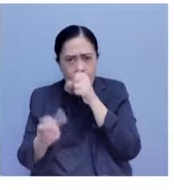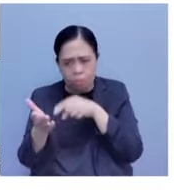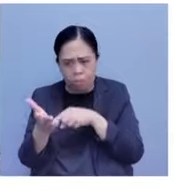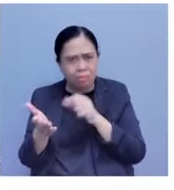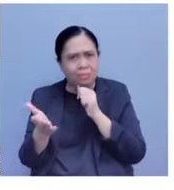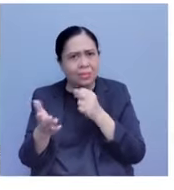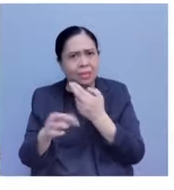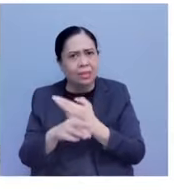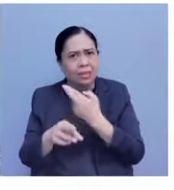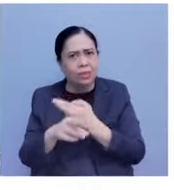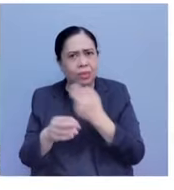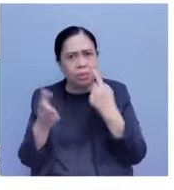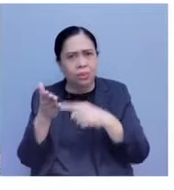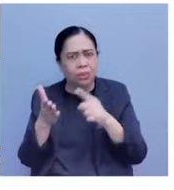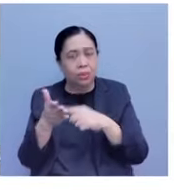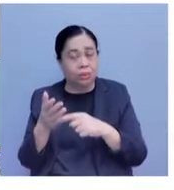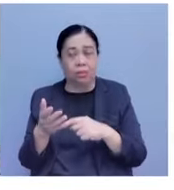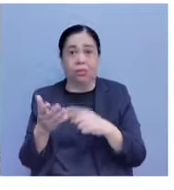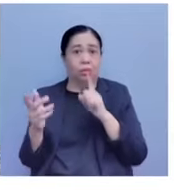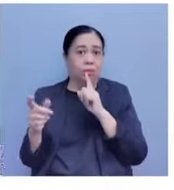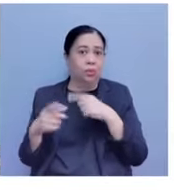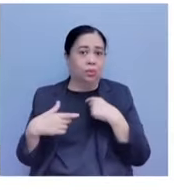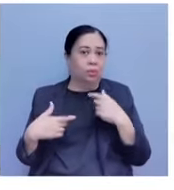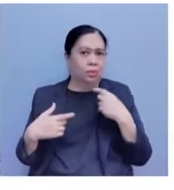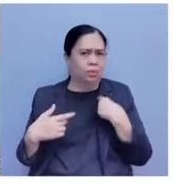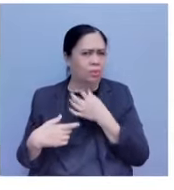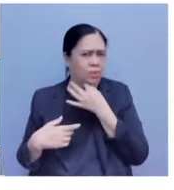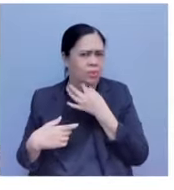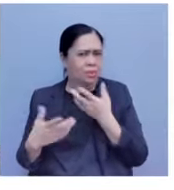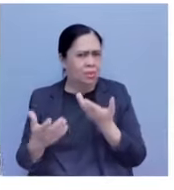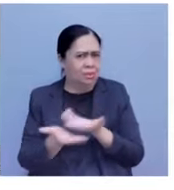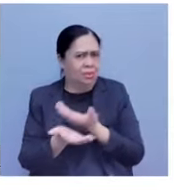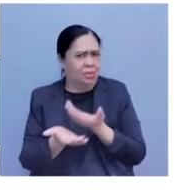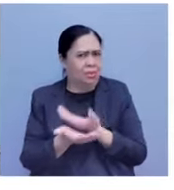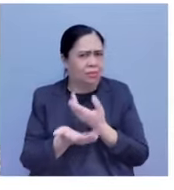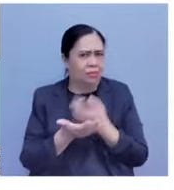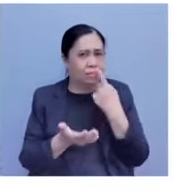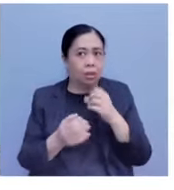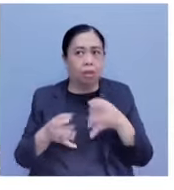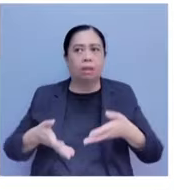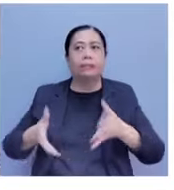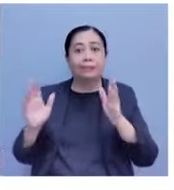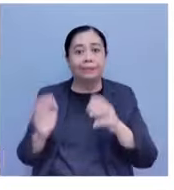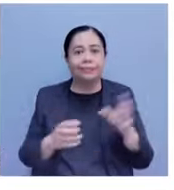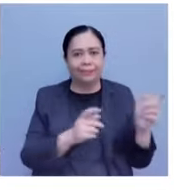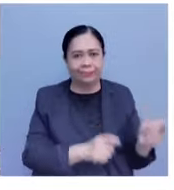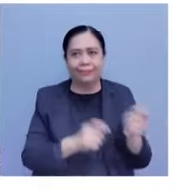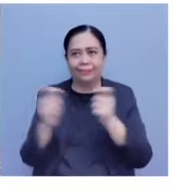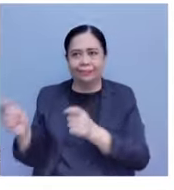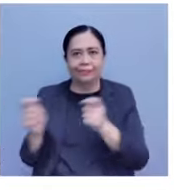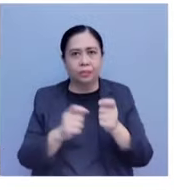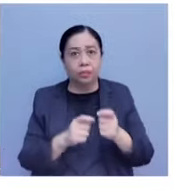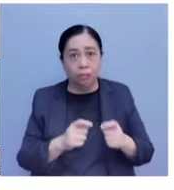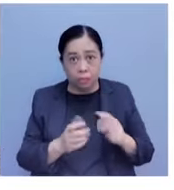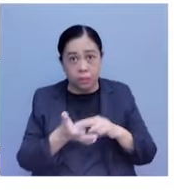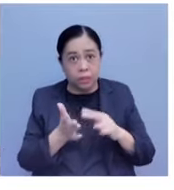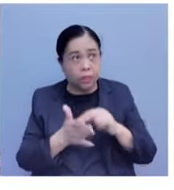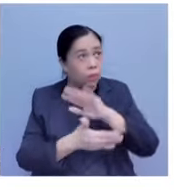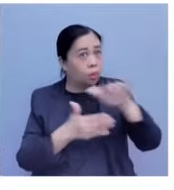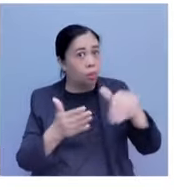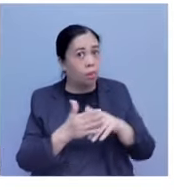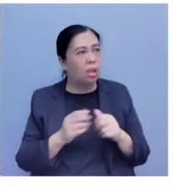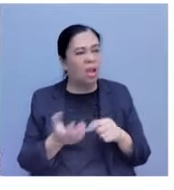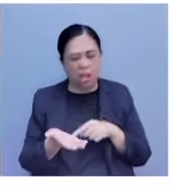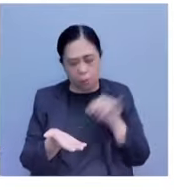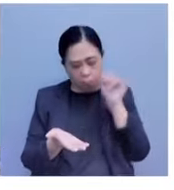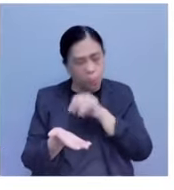regularly audited. That's really useful for me. If we allow that kind of a transfer, then all public officials, all they have to do is